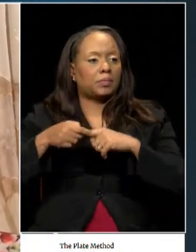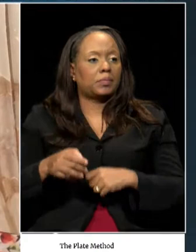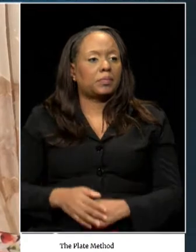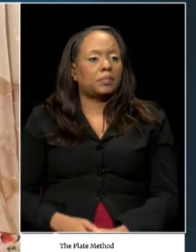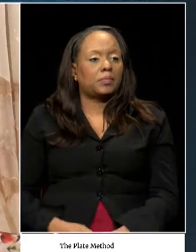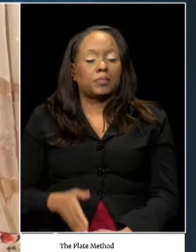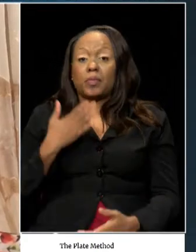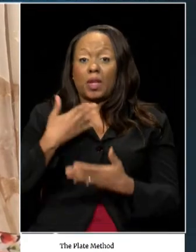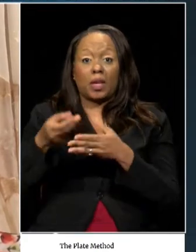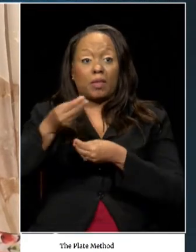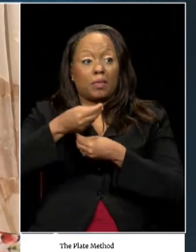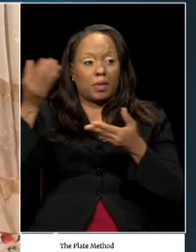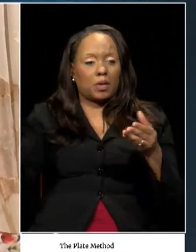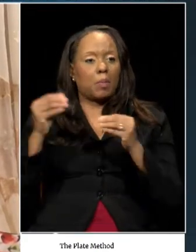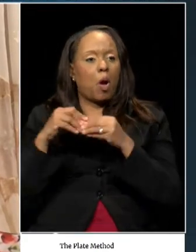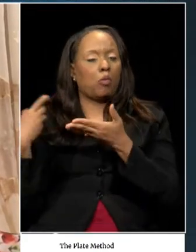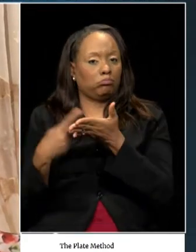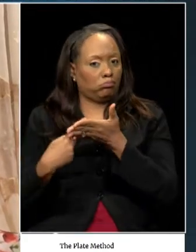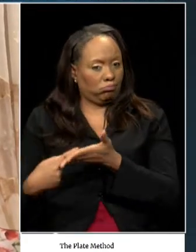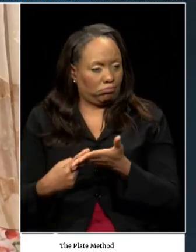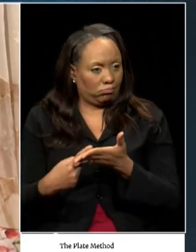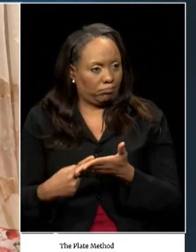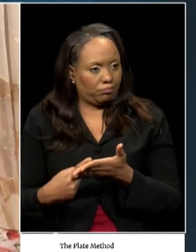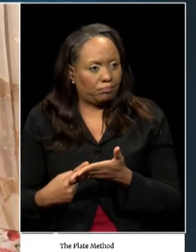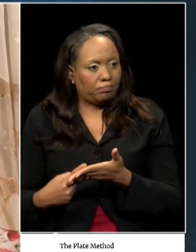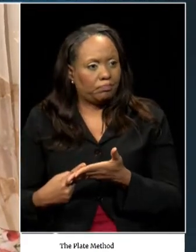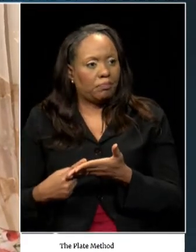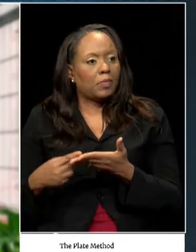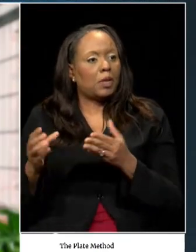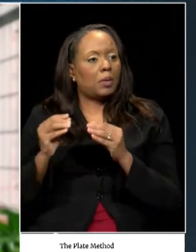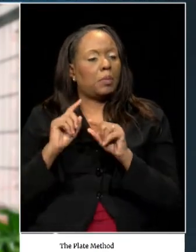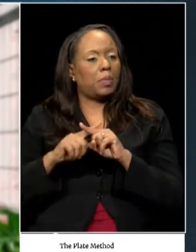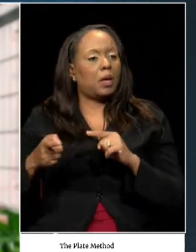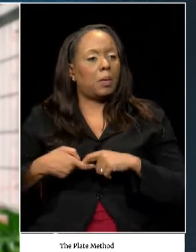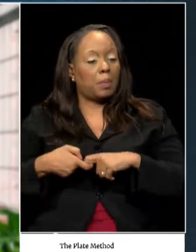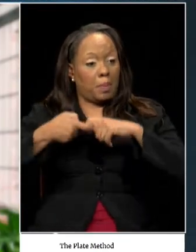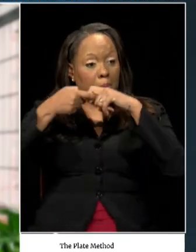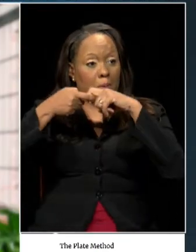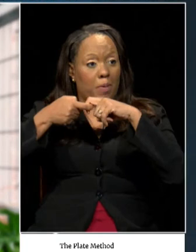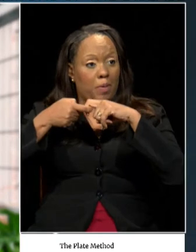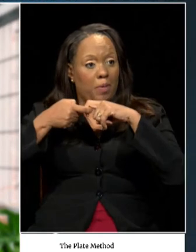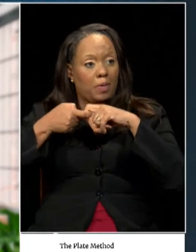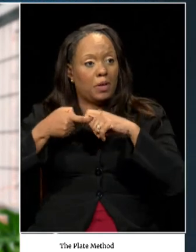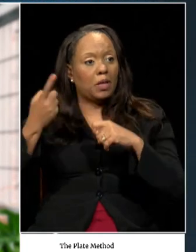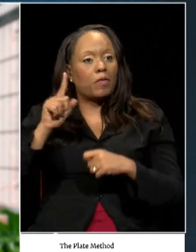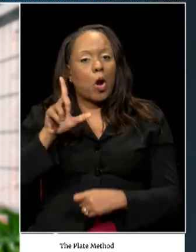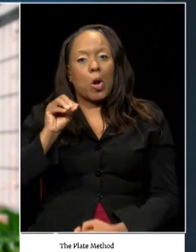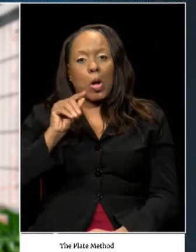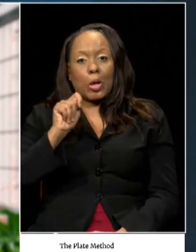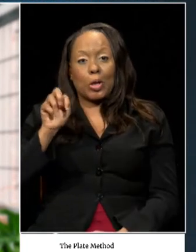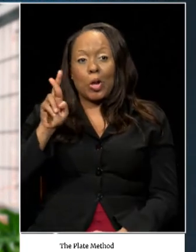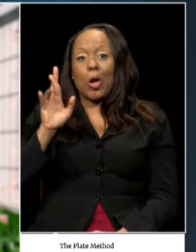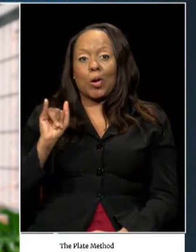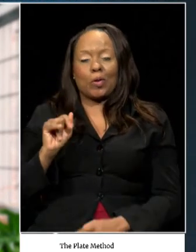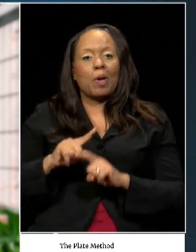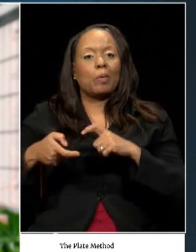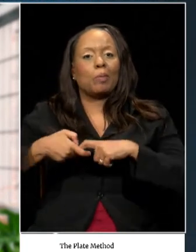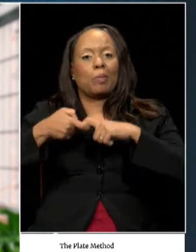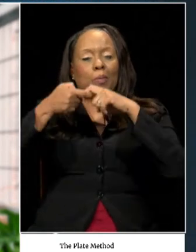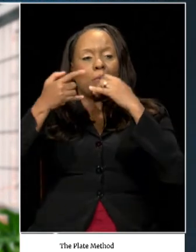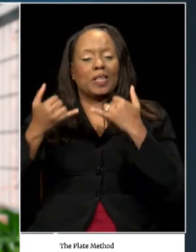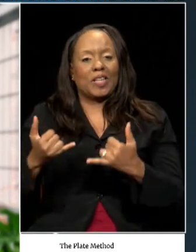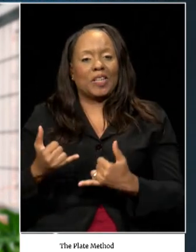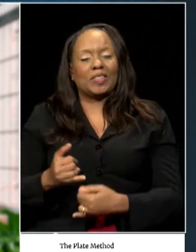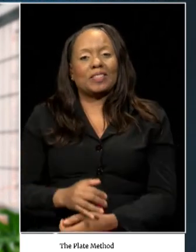good information. We're going to talk some more on the other side of 9 o'clock. Right now, we're going to pause for lotteries. We'll continue with Your Health, Your